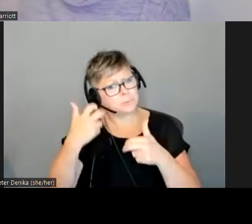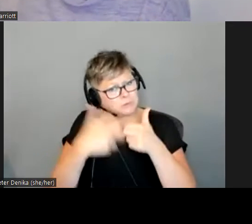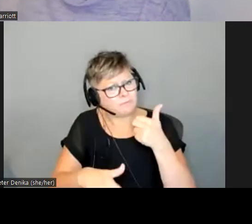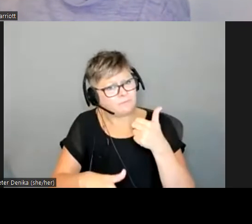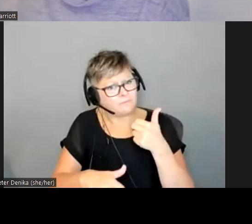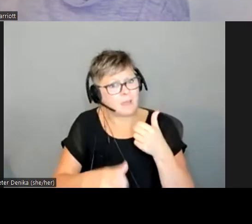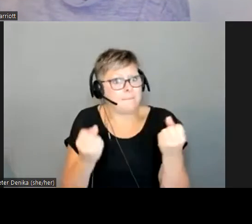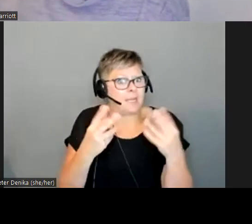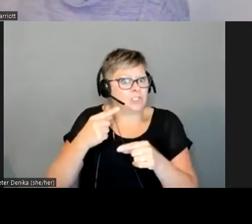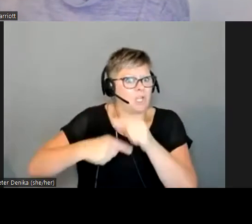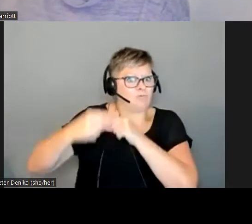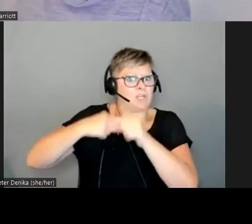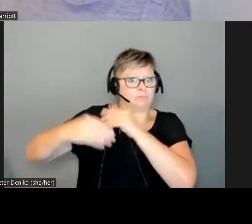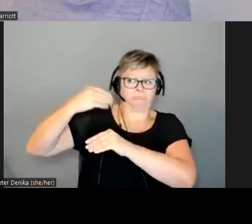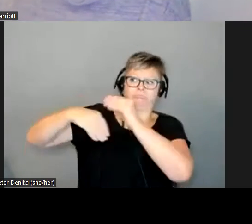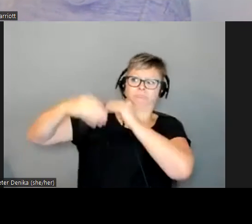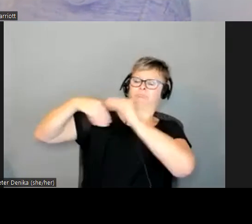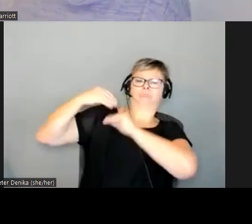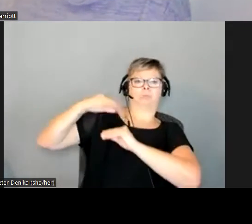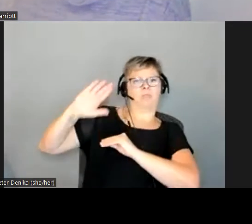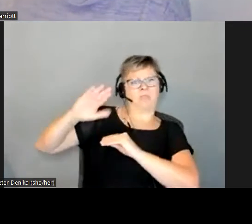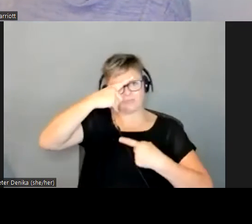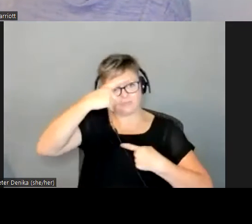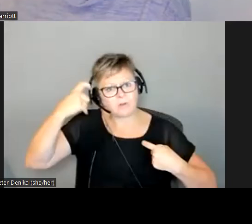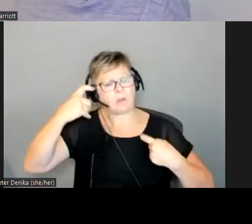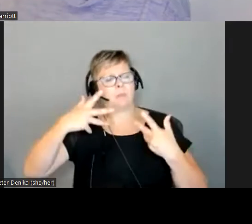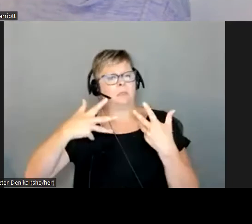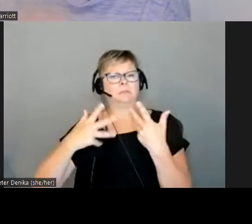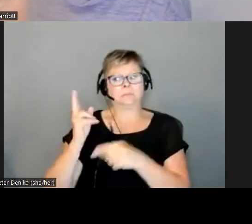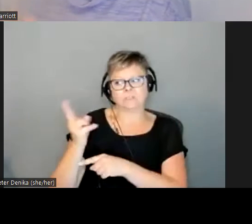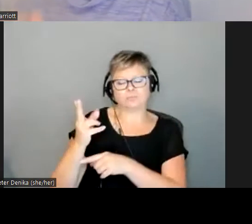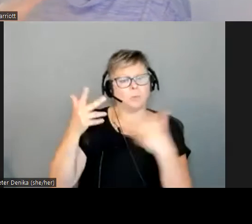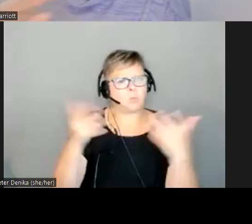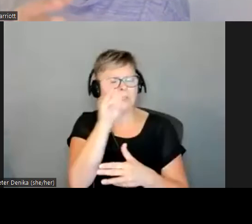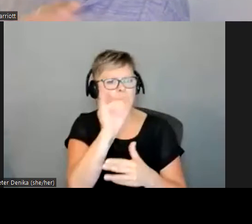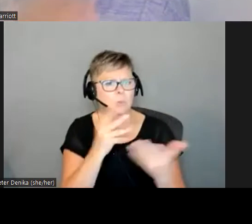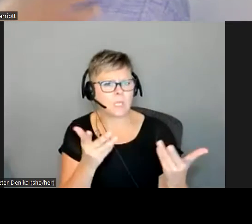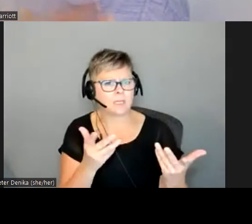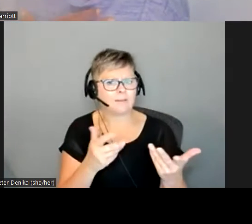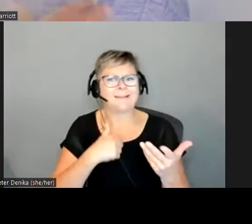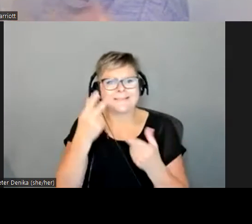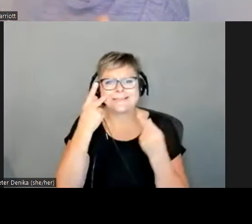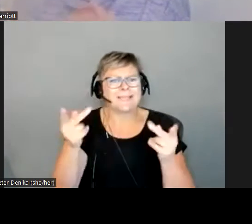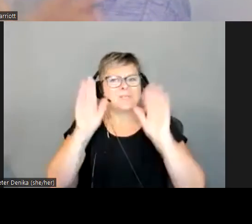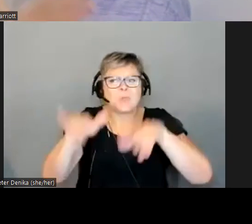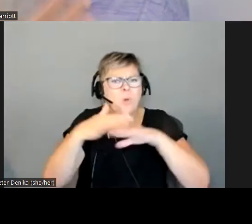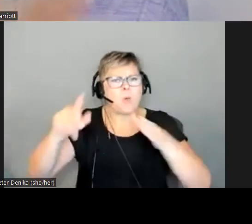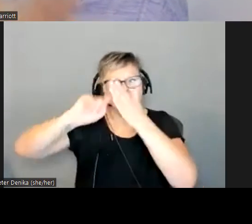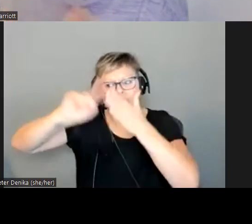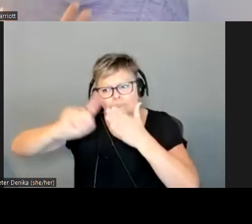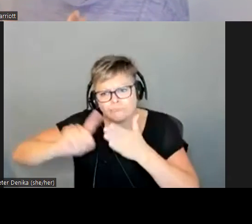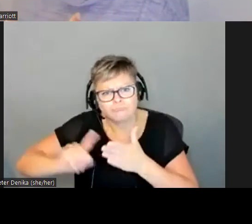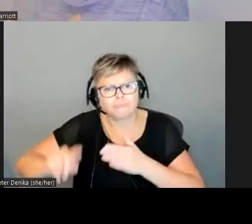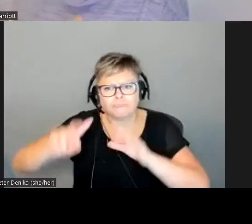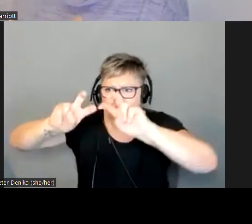generations of challenges and traumas. And so I don't see a lot of that. In my practice, you know,